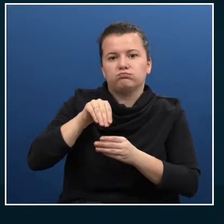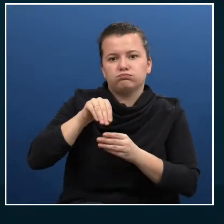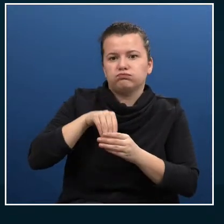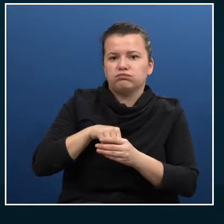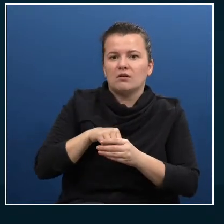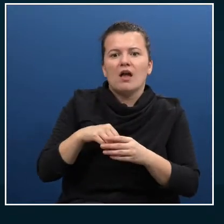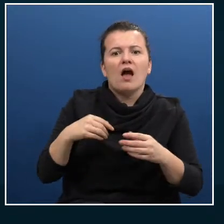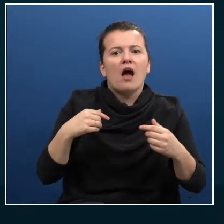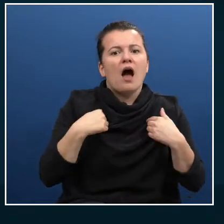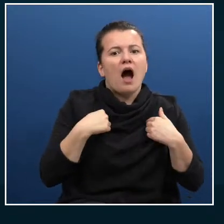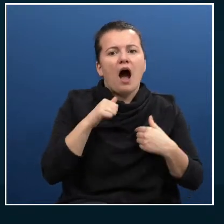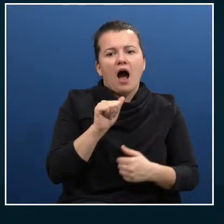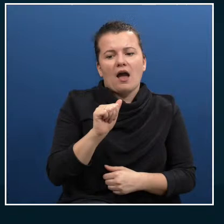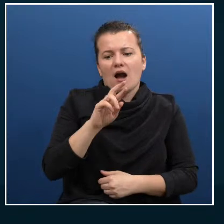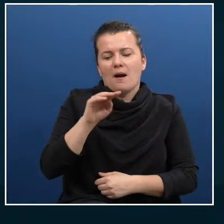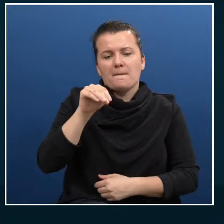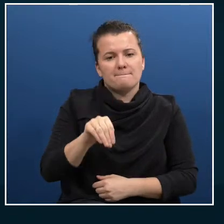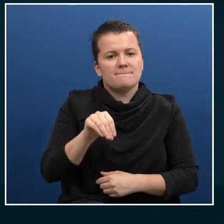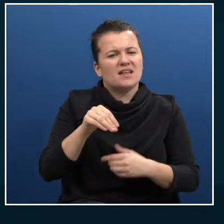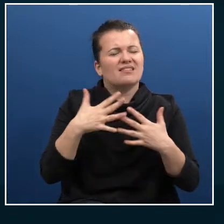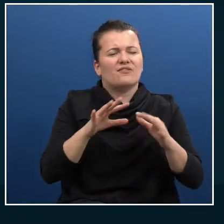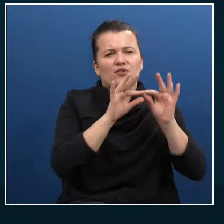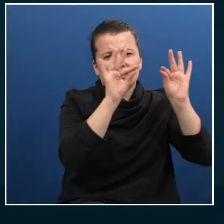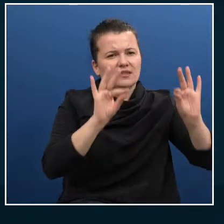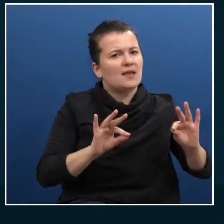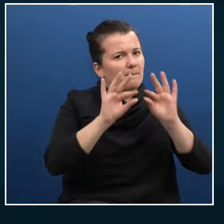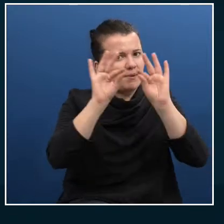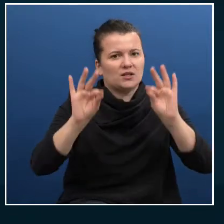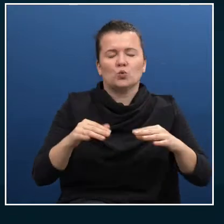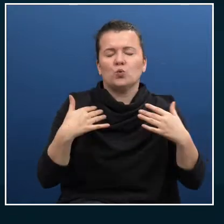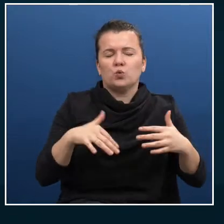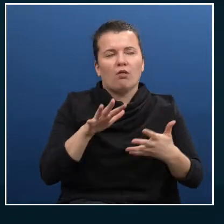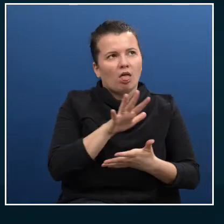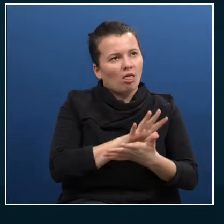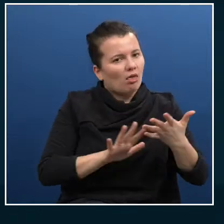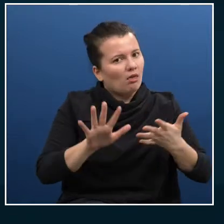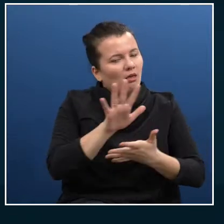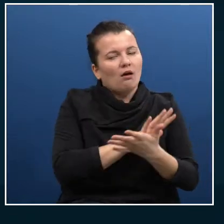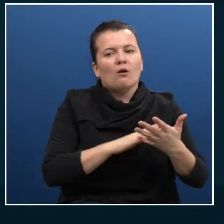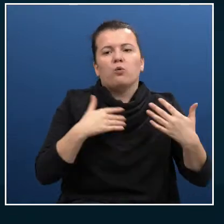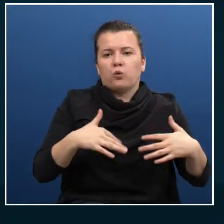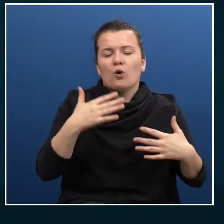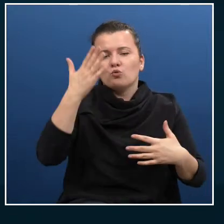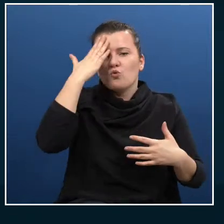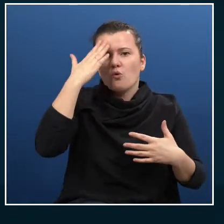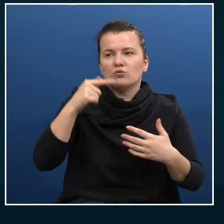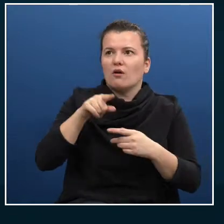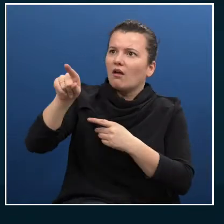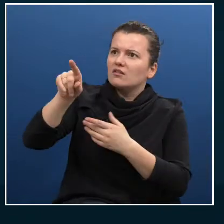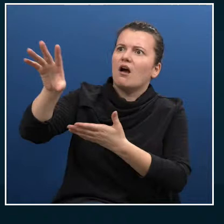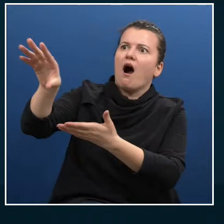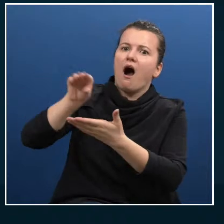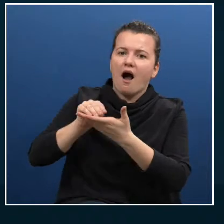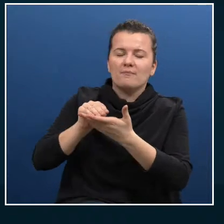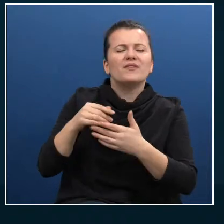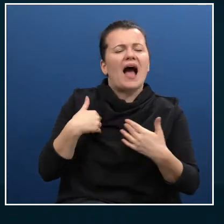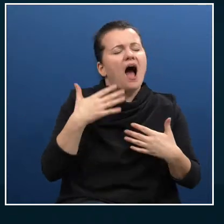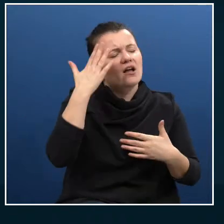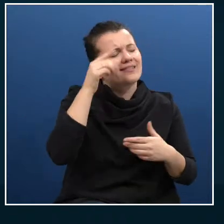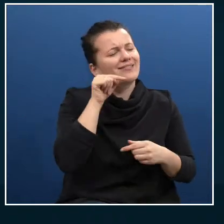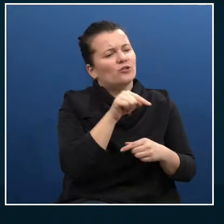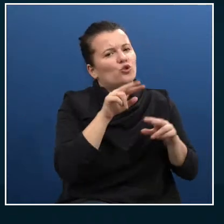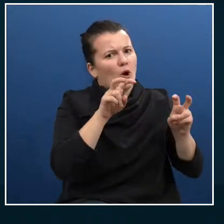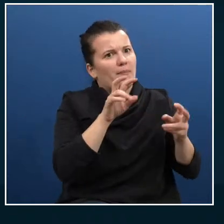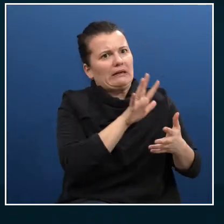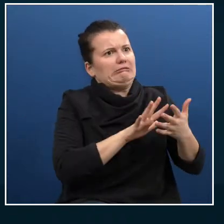building ARM templates, and I know how complex it is, and we'll get into that in this session as well. But that's when I first saw the power of these